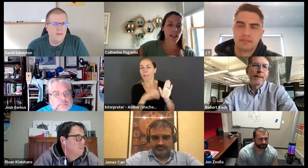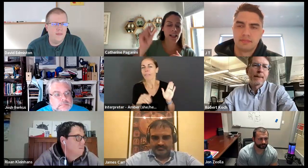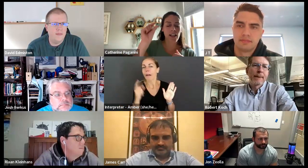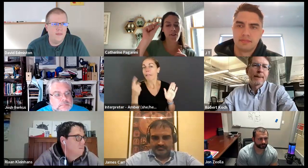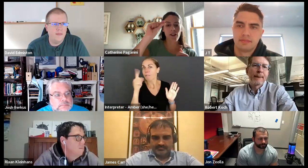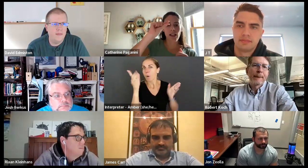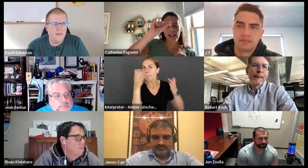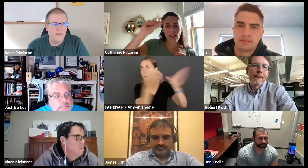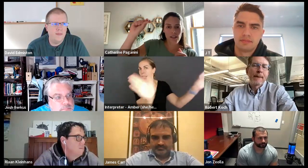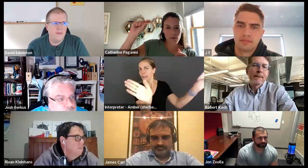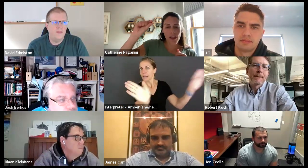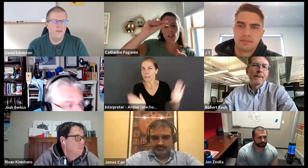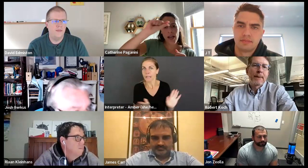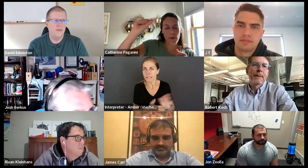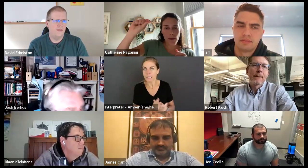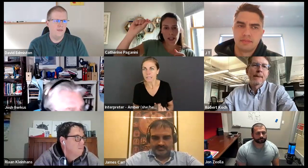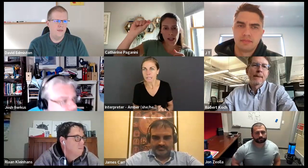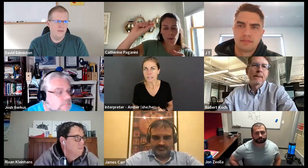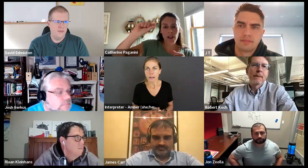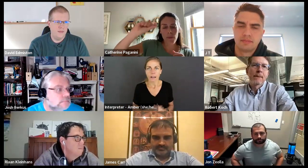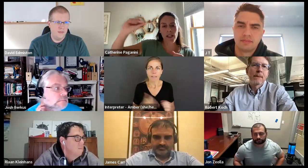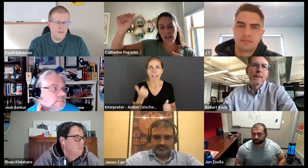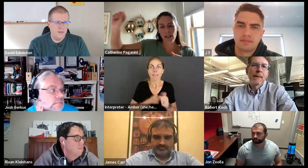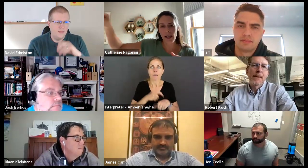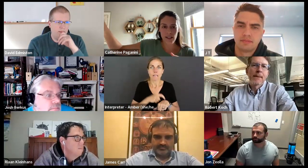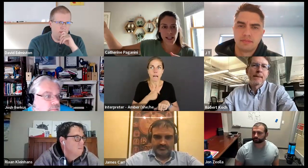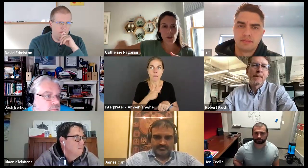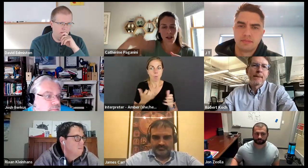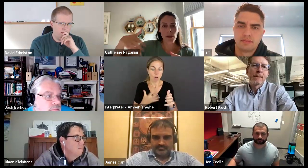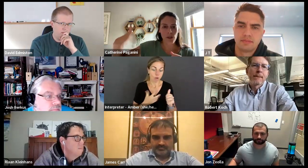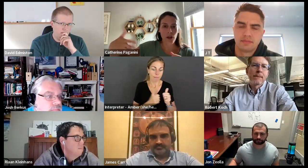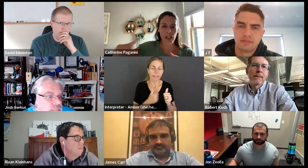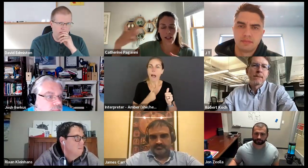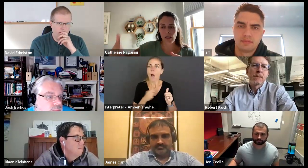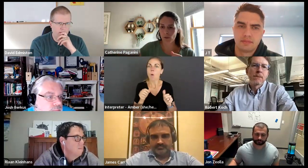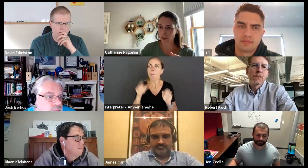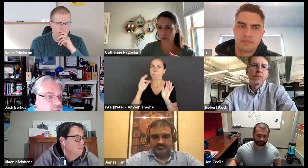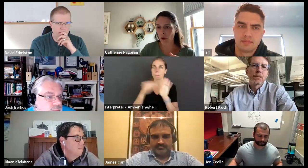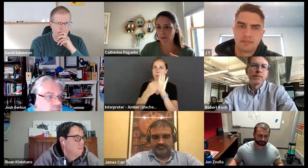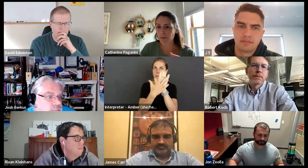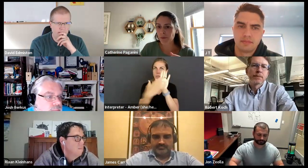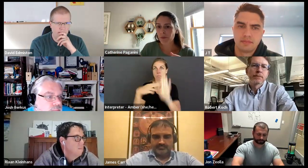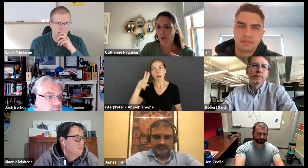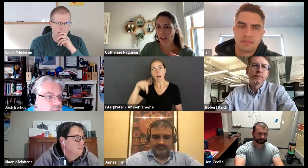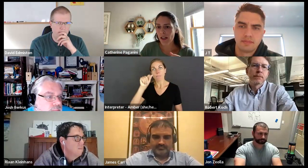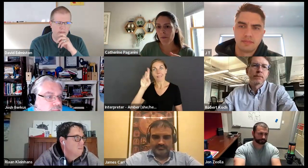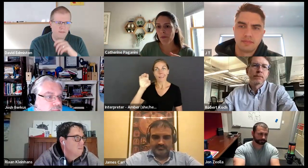right? And if each time I've updated, I put it updated and then the date so that people know that things are moving forward.